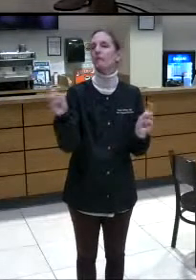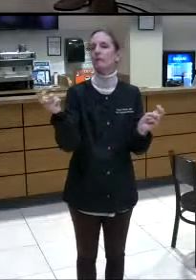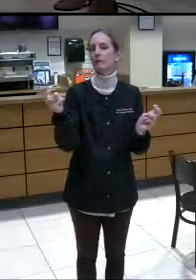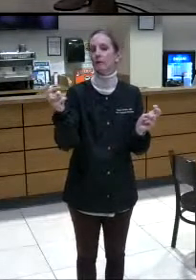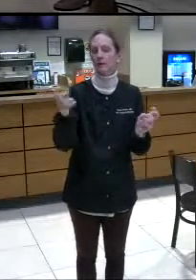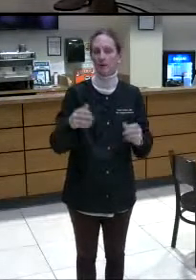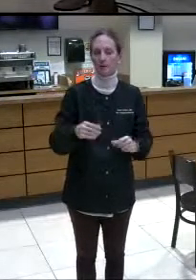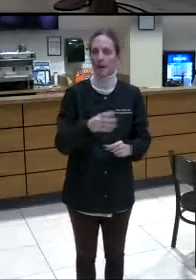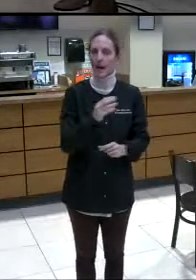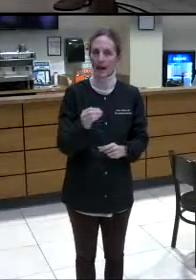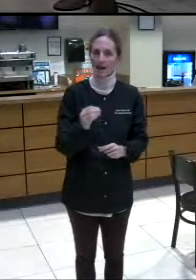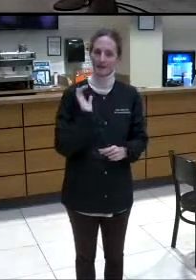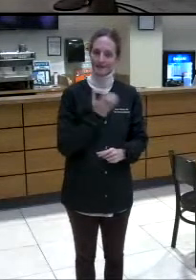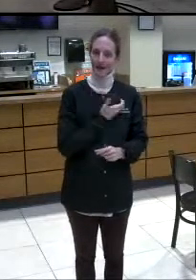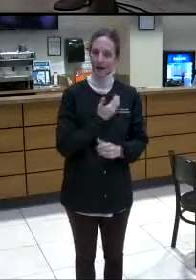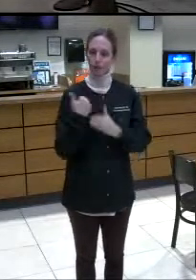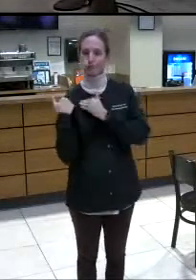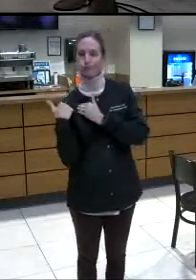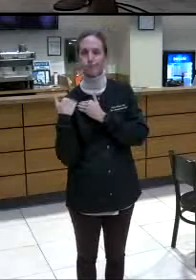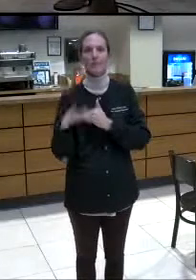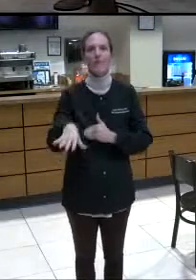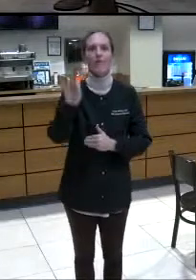gifts.